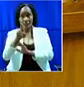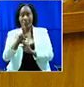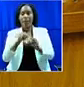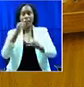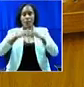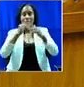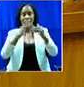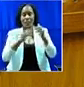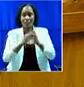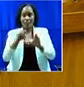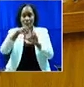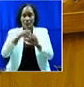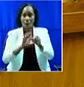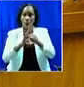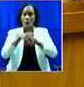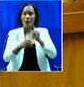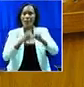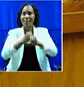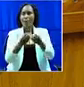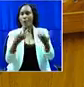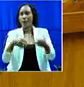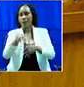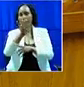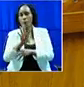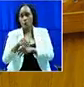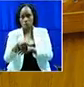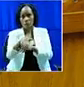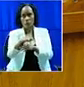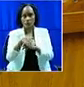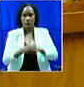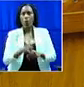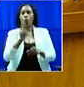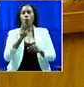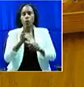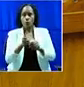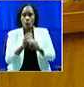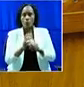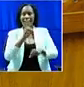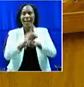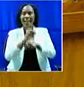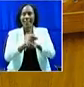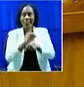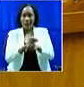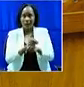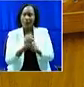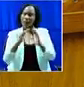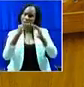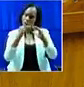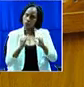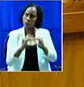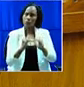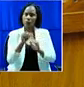4 years. They will also reduce data costs for every South African